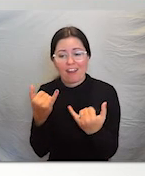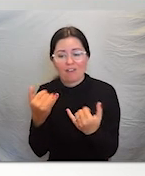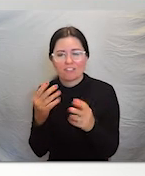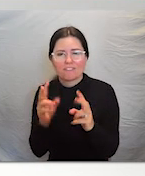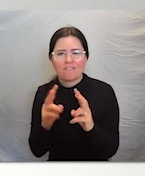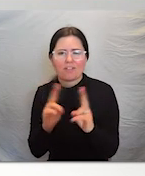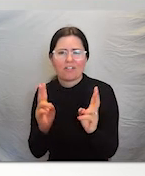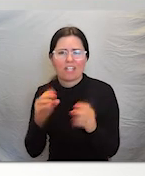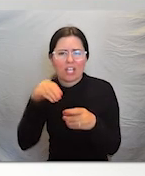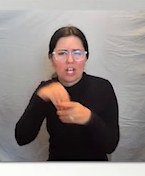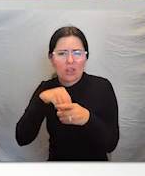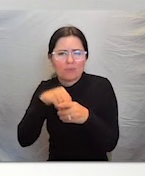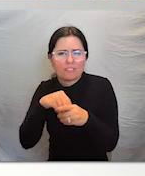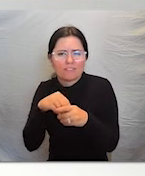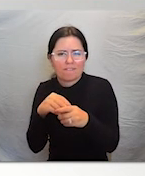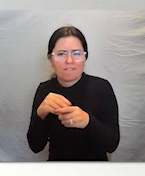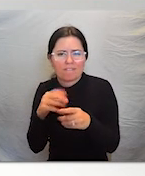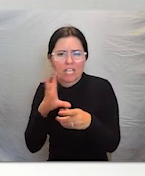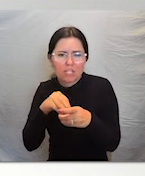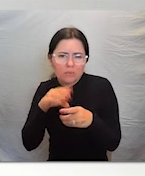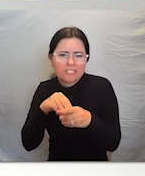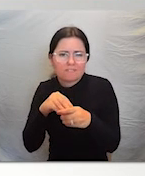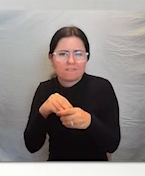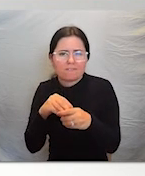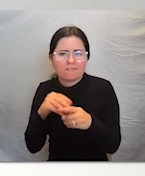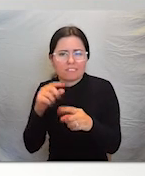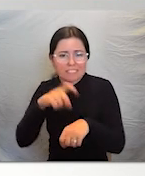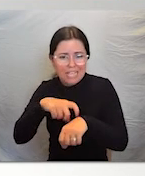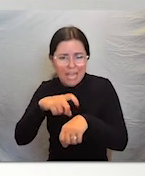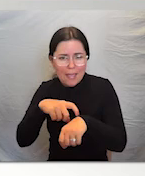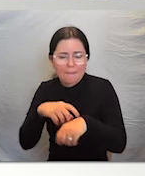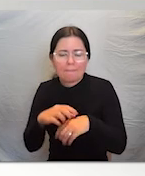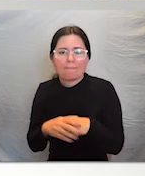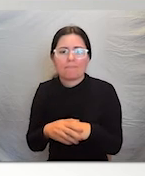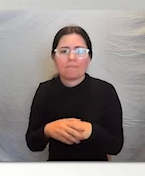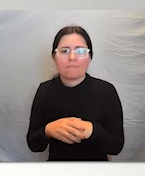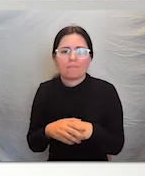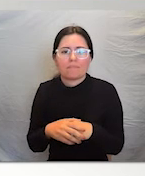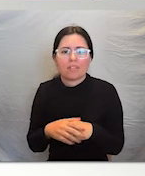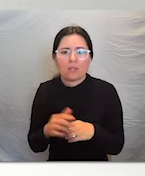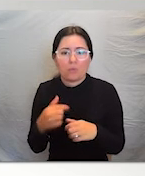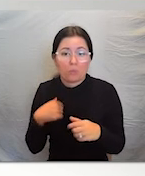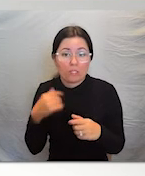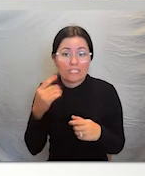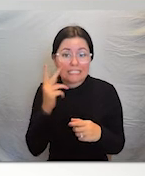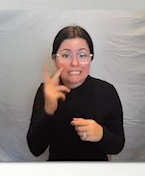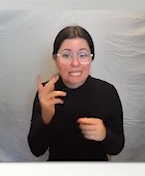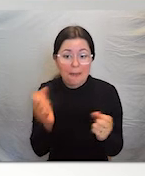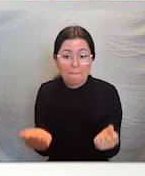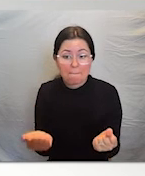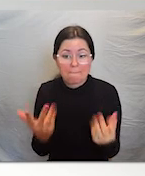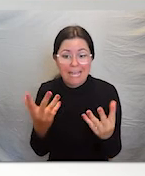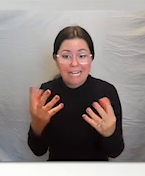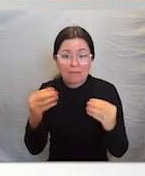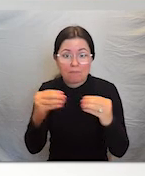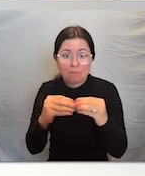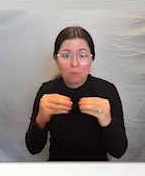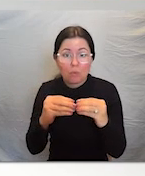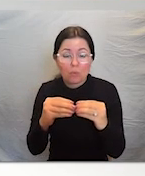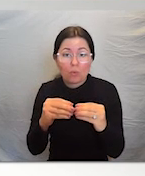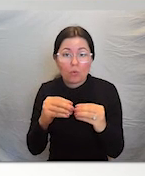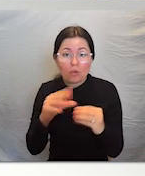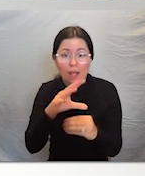it inclusive culture, we are seeing more employers become more, they're